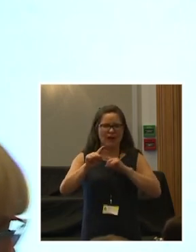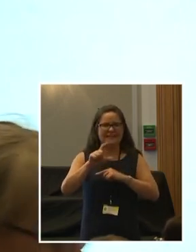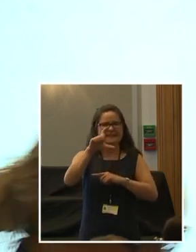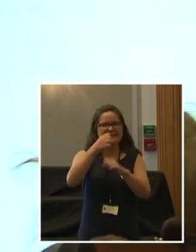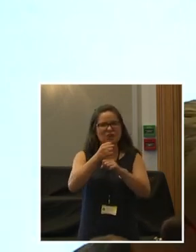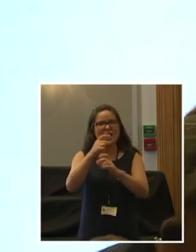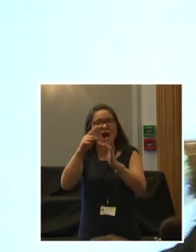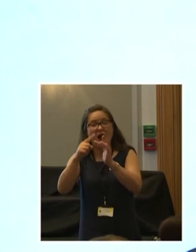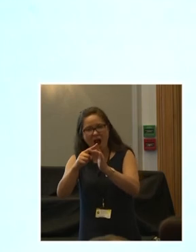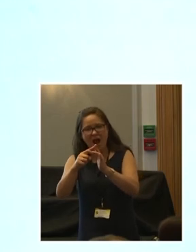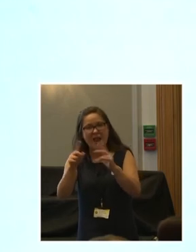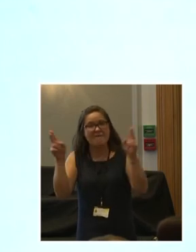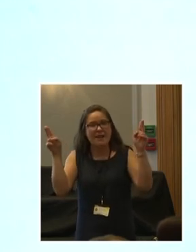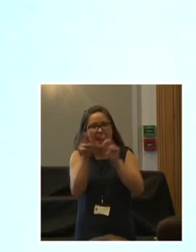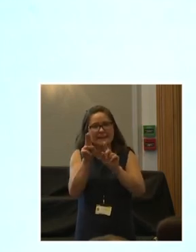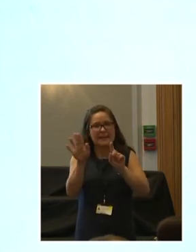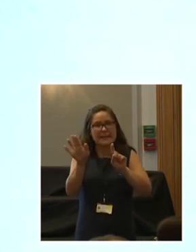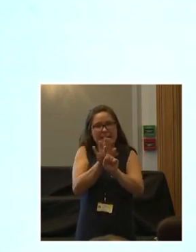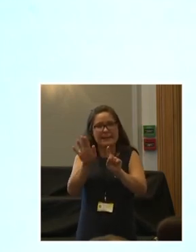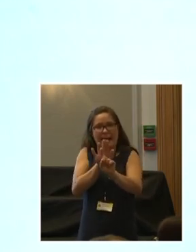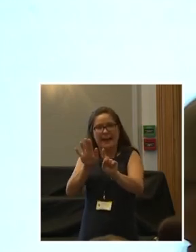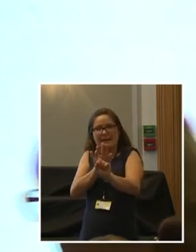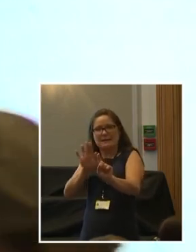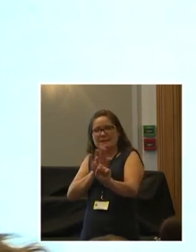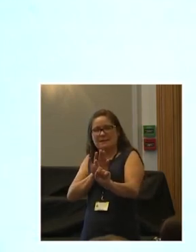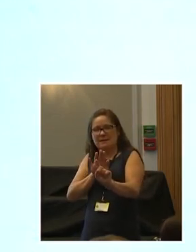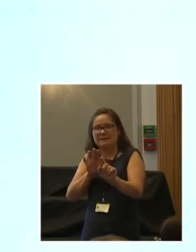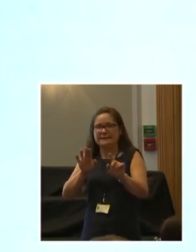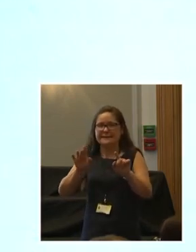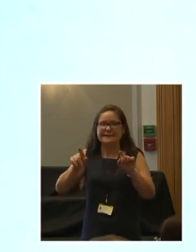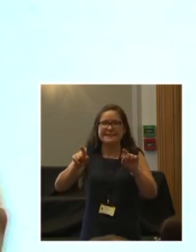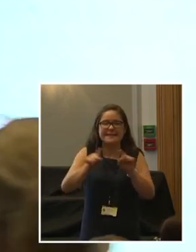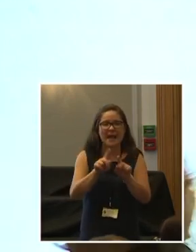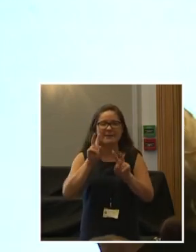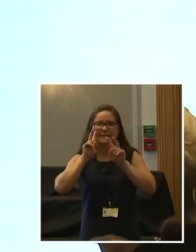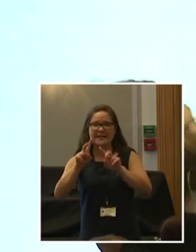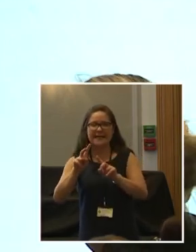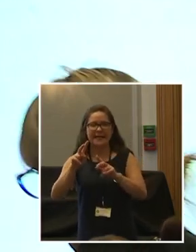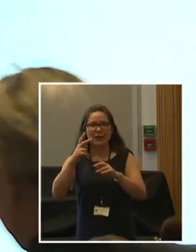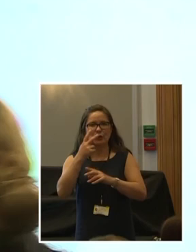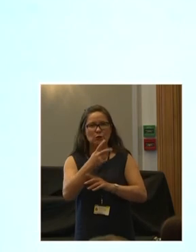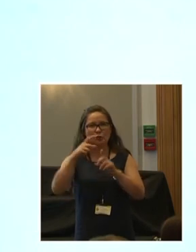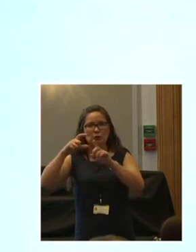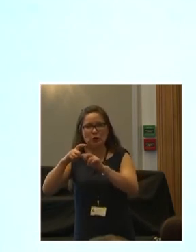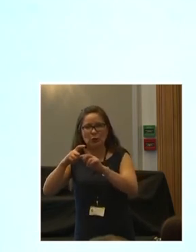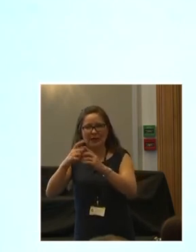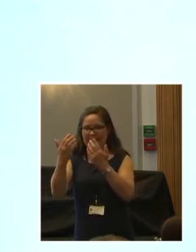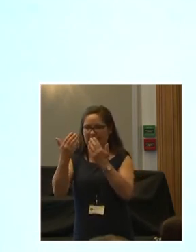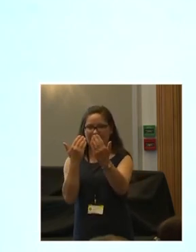and instantly you can know what's going on, just like when you see a 2D old cartoon where it's just